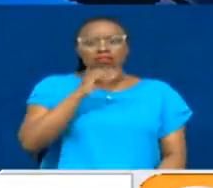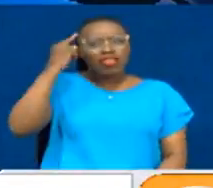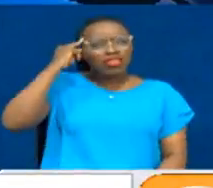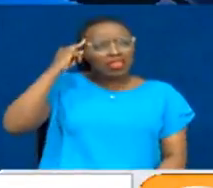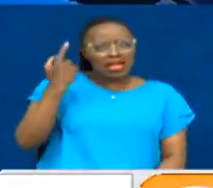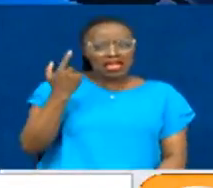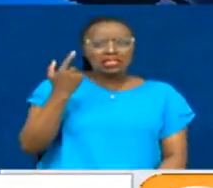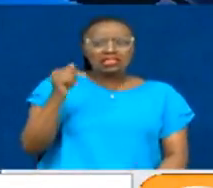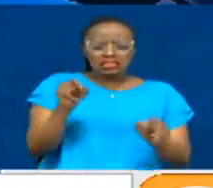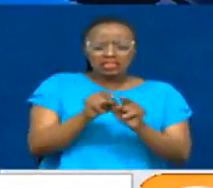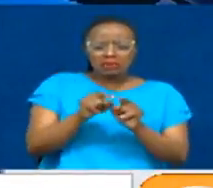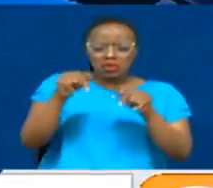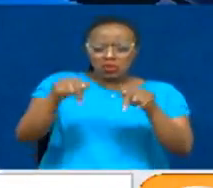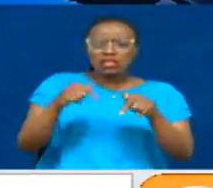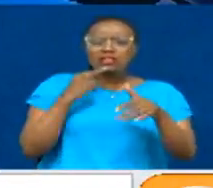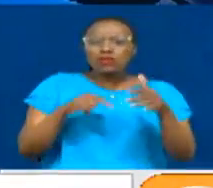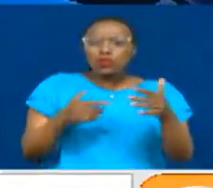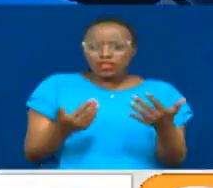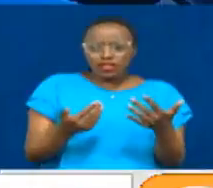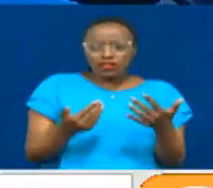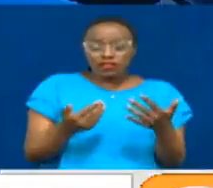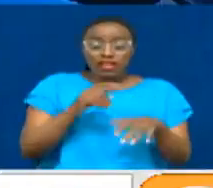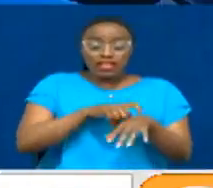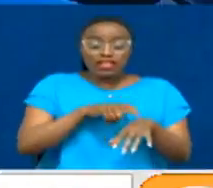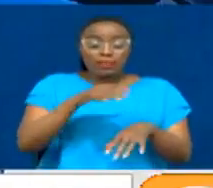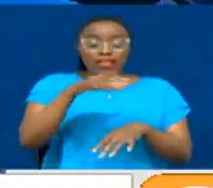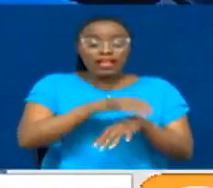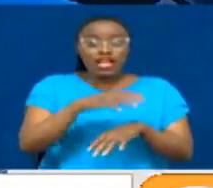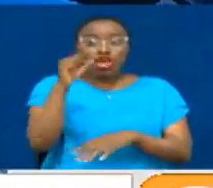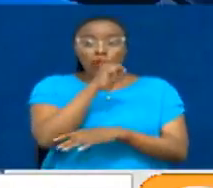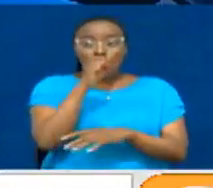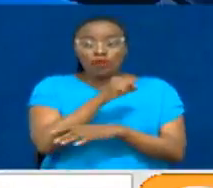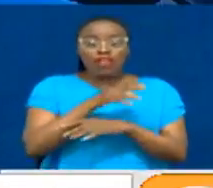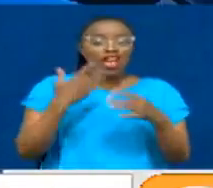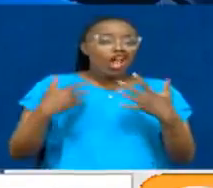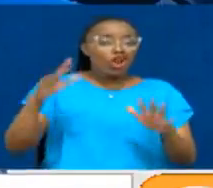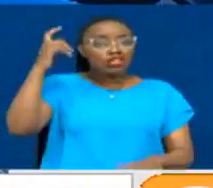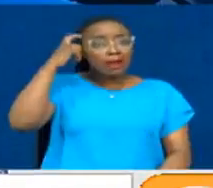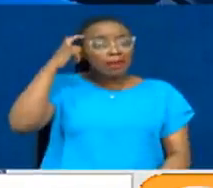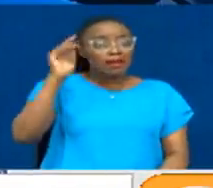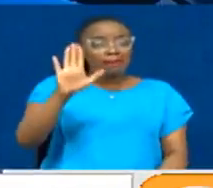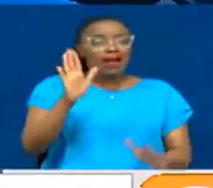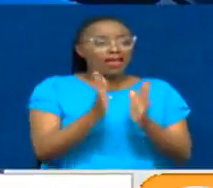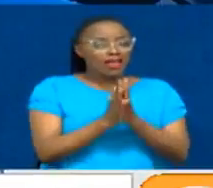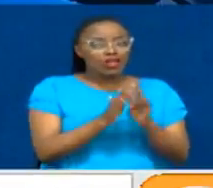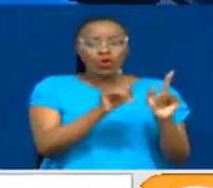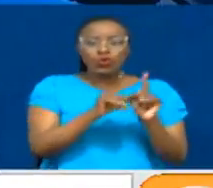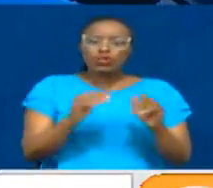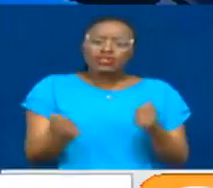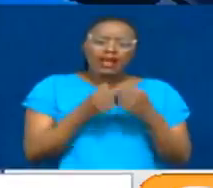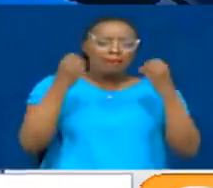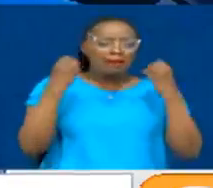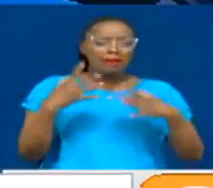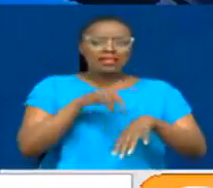I think it was David New tweeted today, saying that politicians, when they get a microphone in a crowd, they kind of lose their sense. Mm-hmm. And it happens